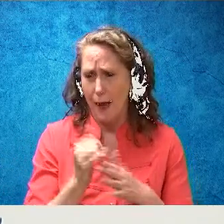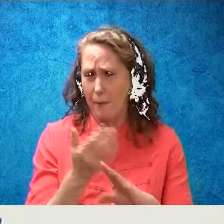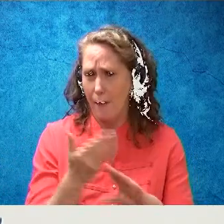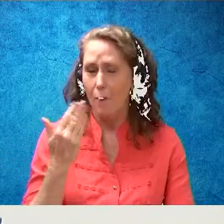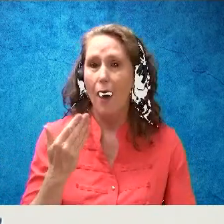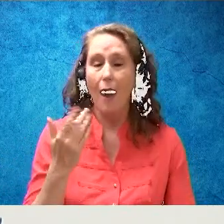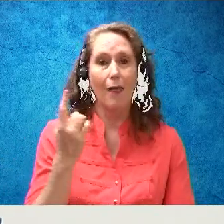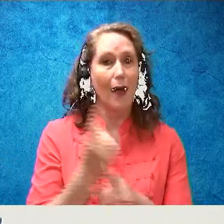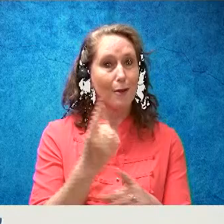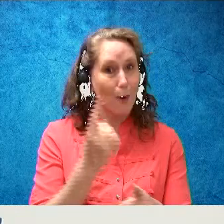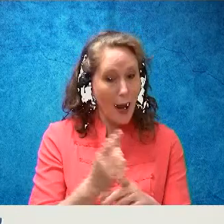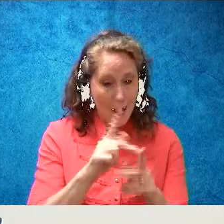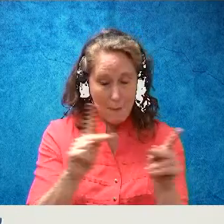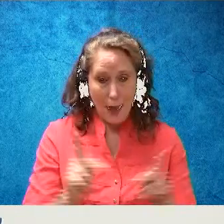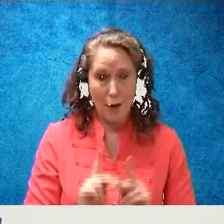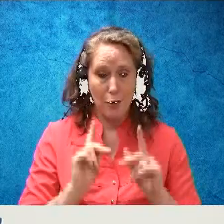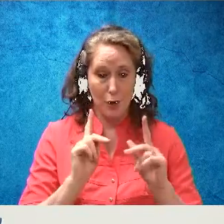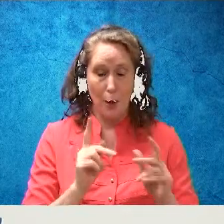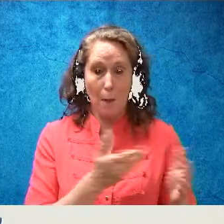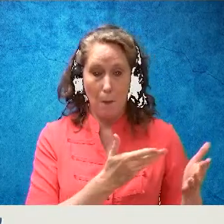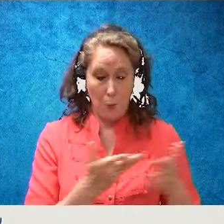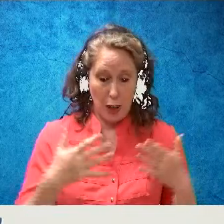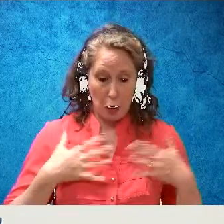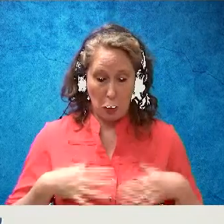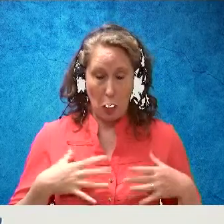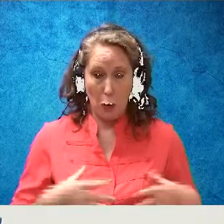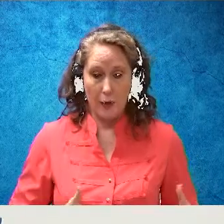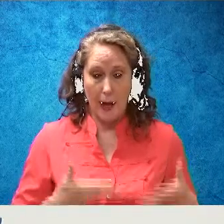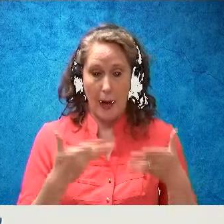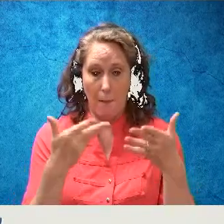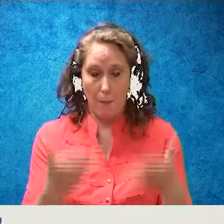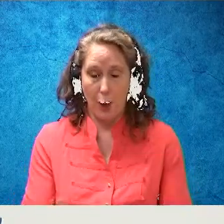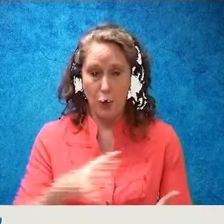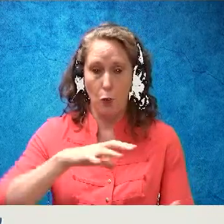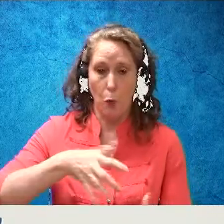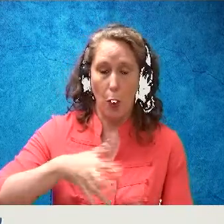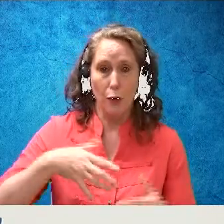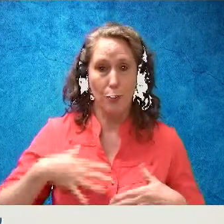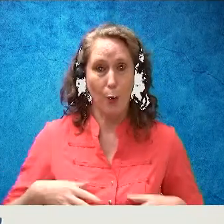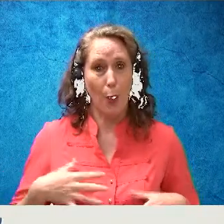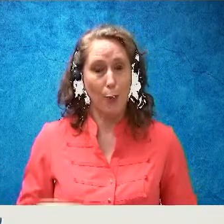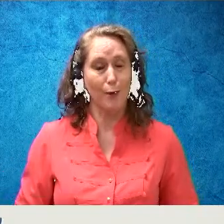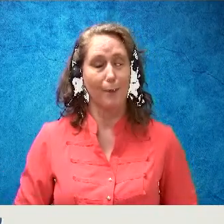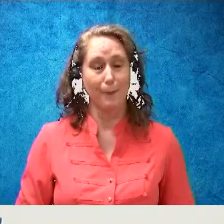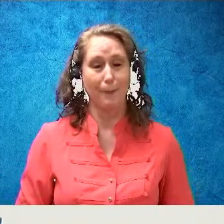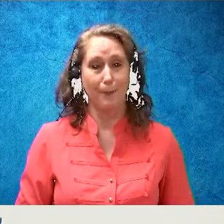Yeah, that's right. That's a place where you can go and drop off your clothes to get them all washed.